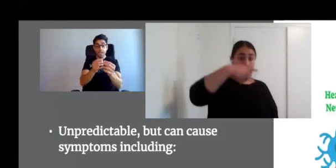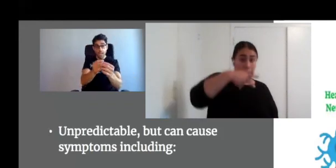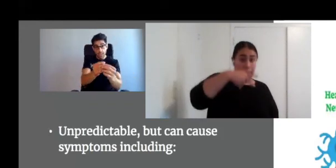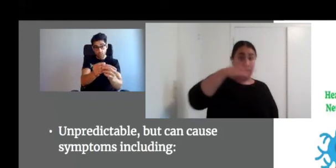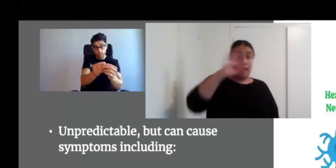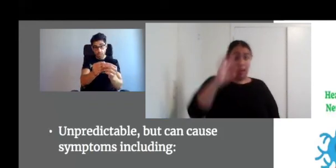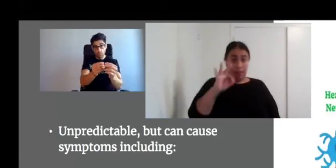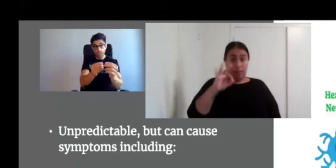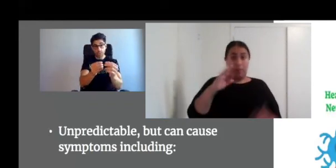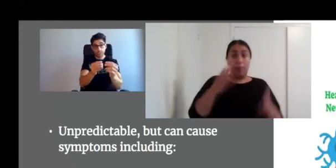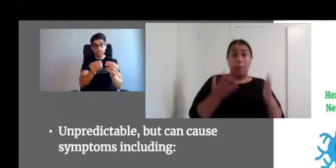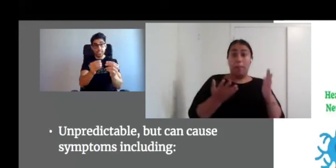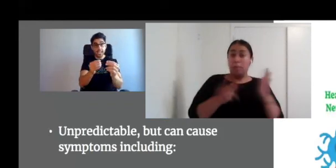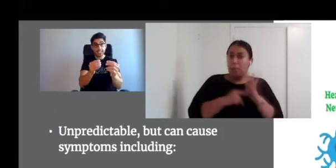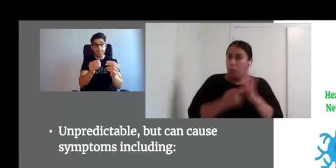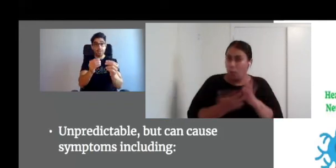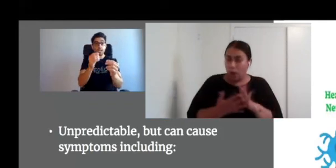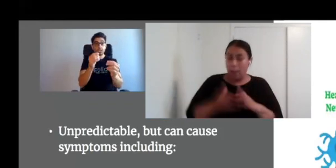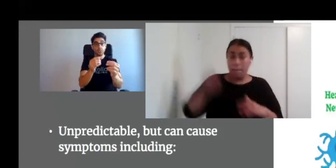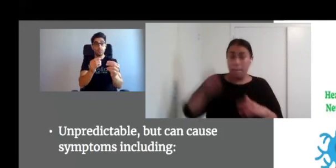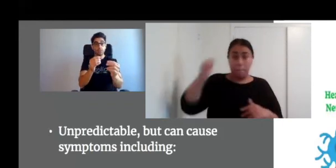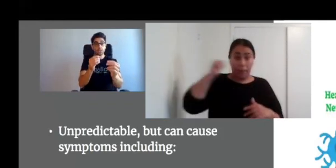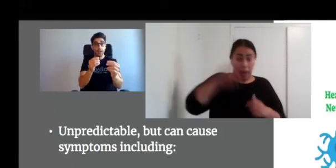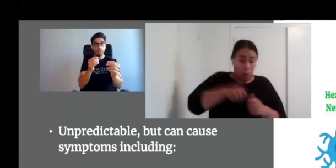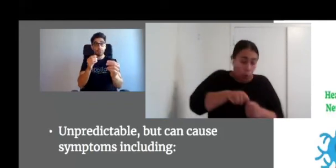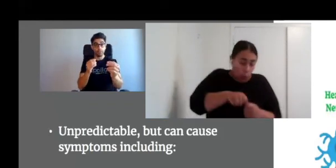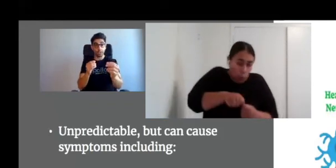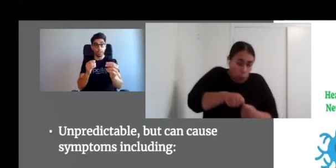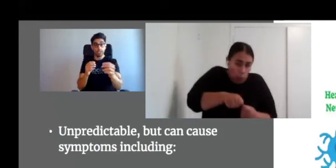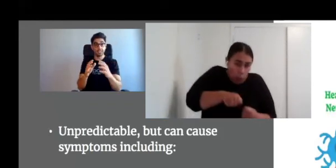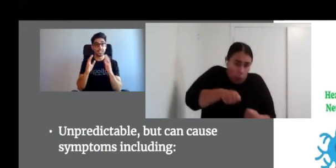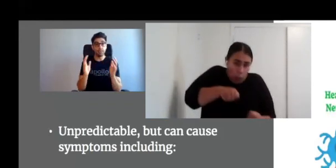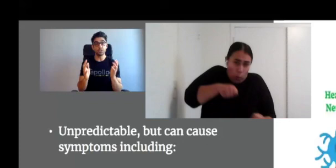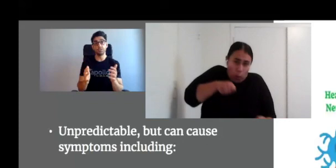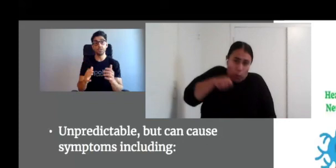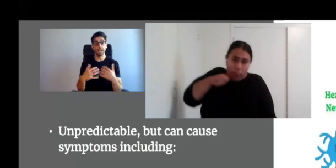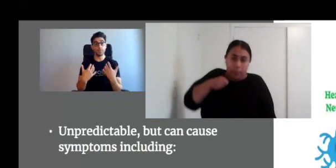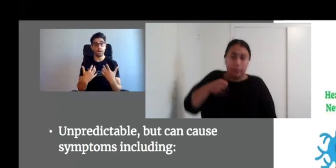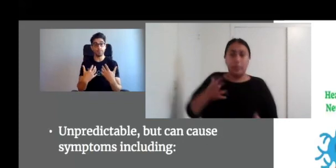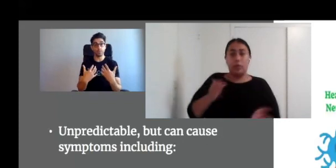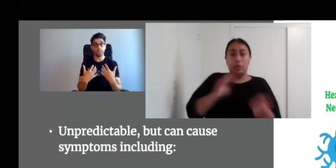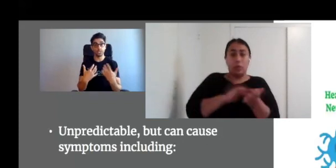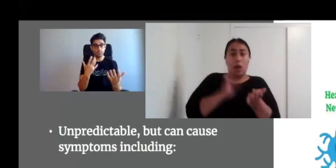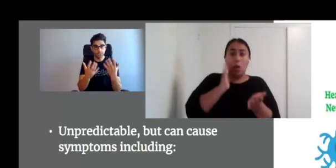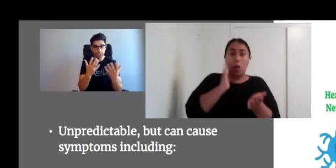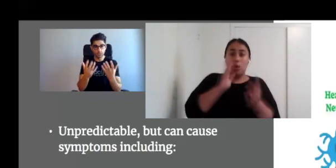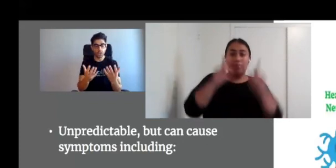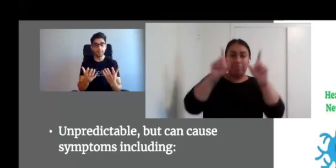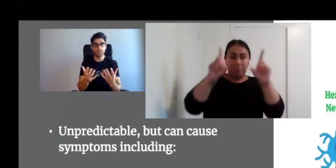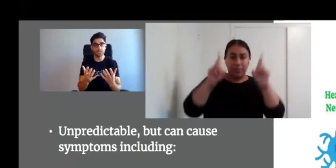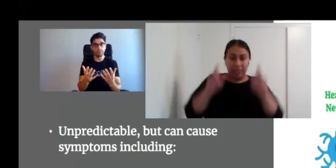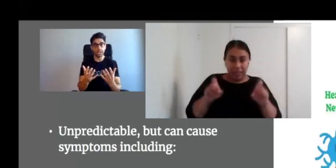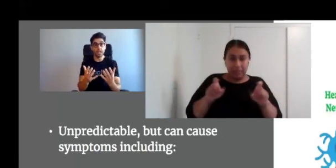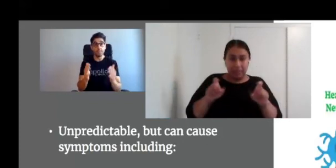spine, and they will pull out what is called CSF, cerebral spinal fluid. This is a special fluid that our body produces. It's very similar